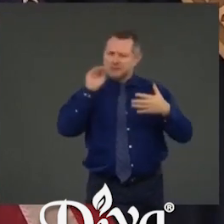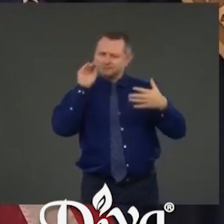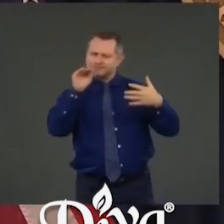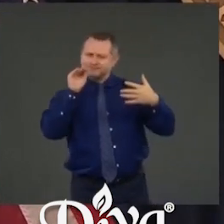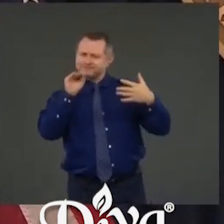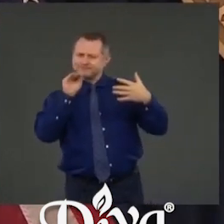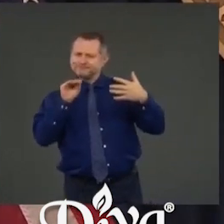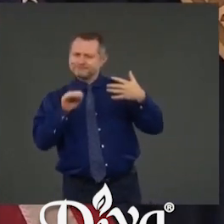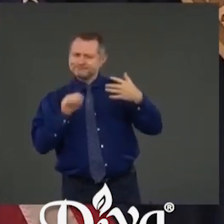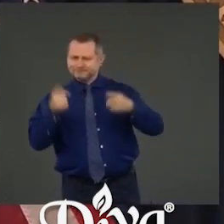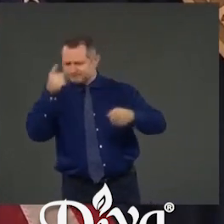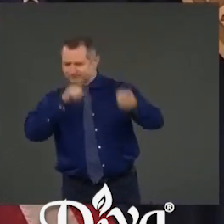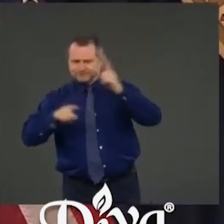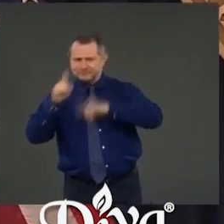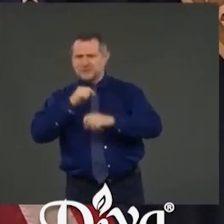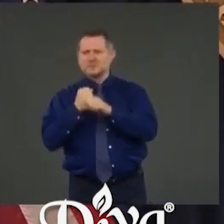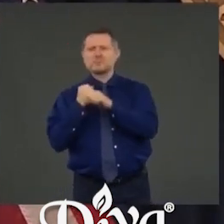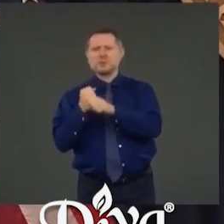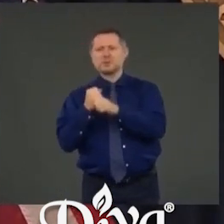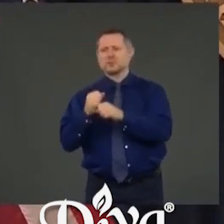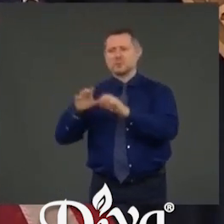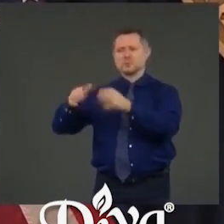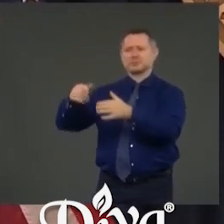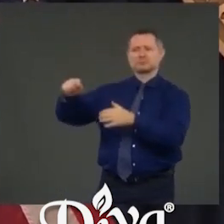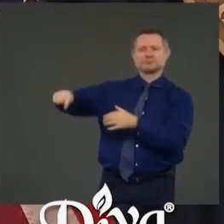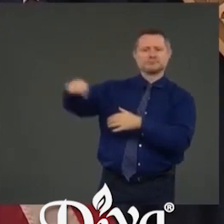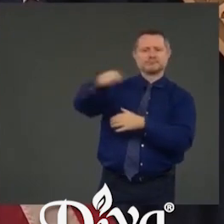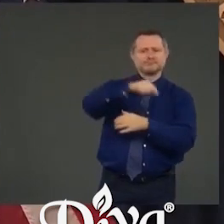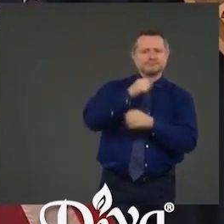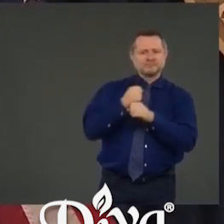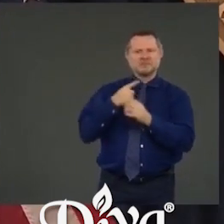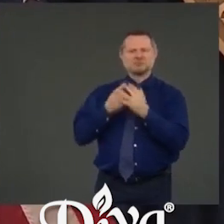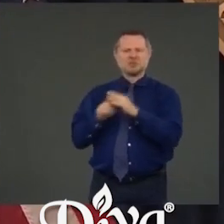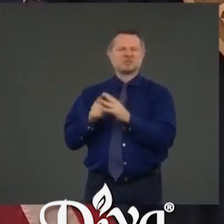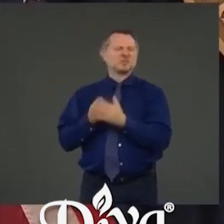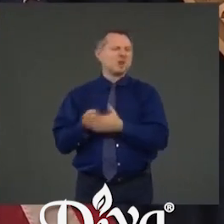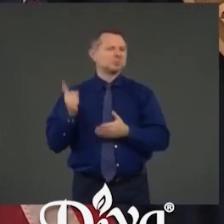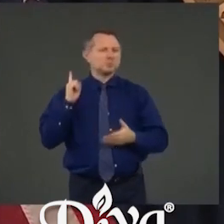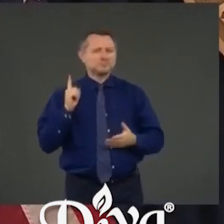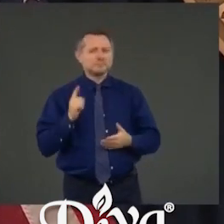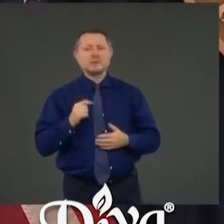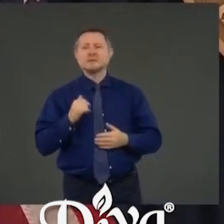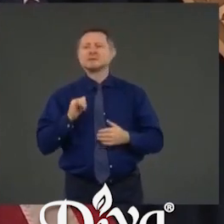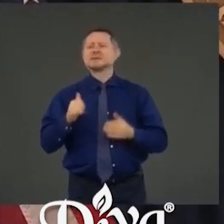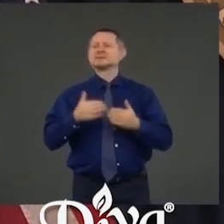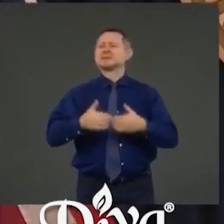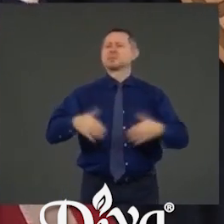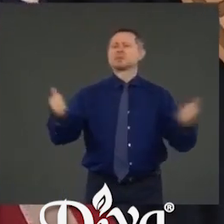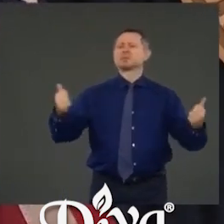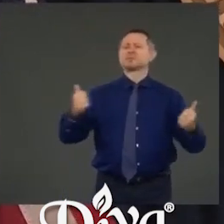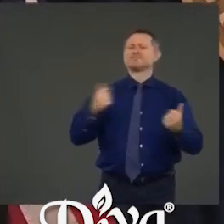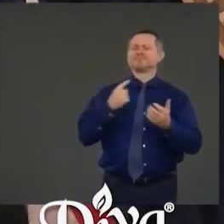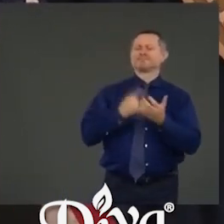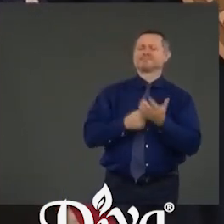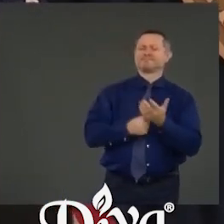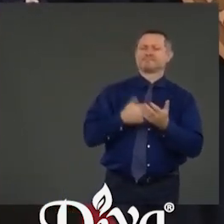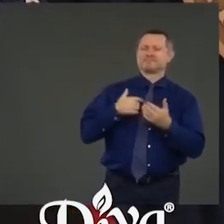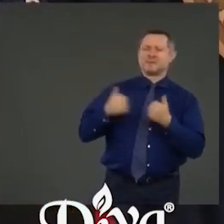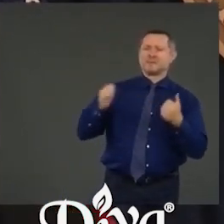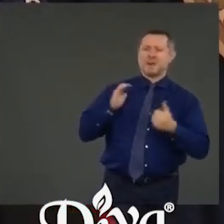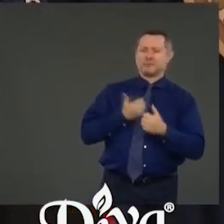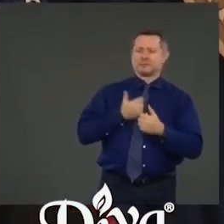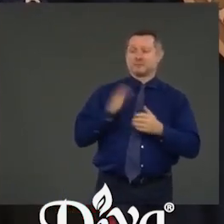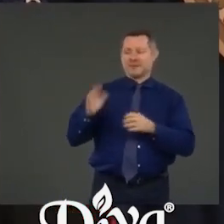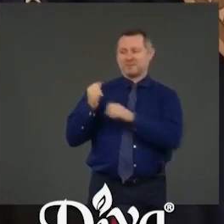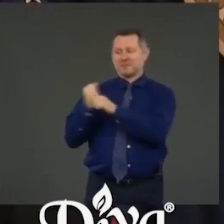them, and we started that last week. And that'll be separate to a separate protocol that's done through